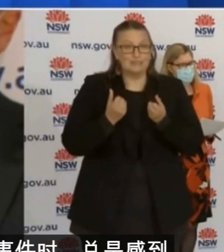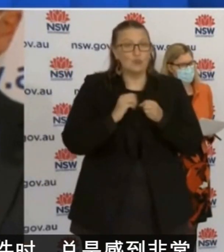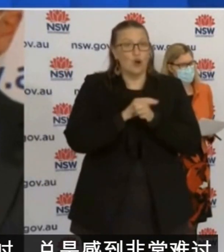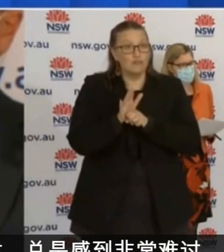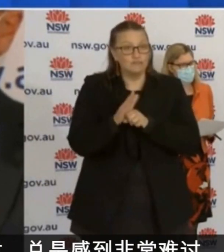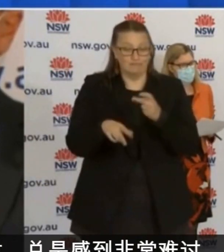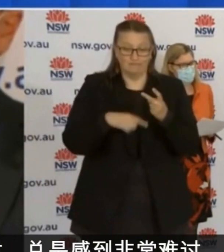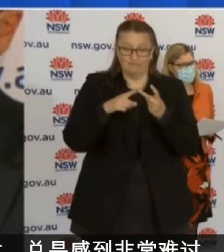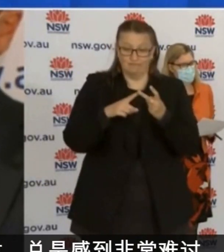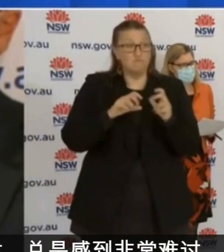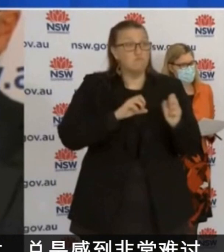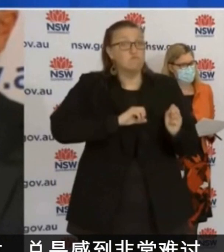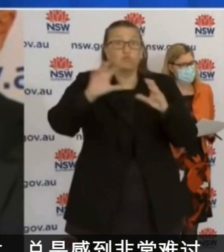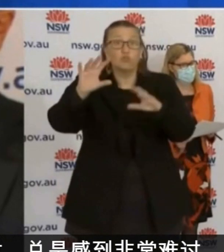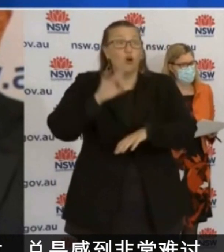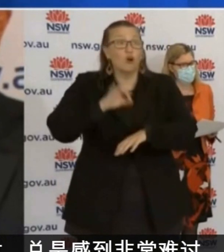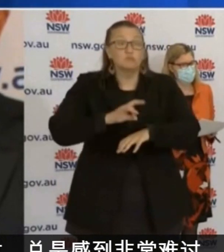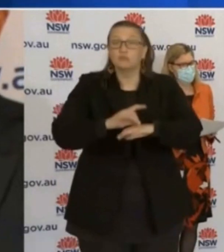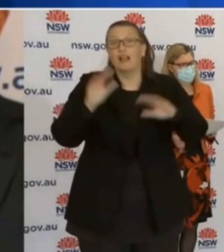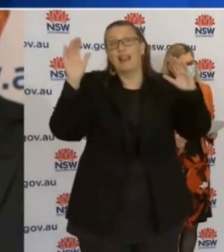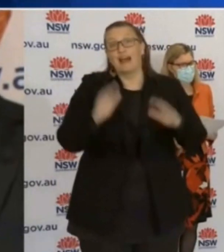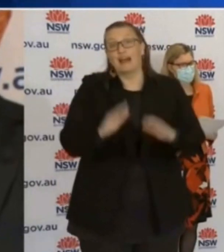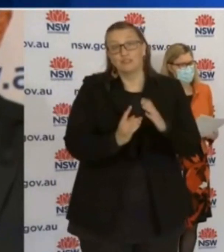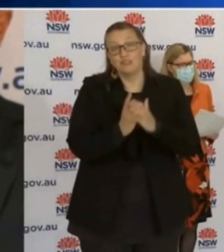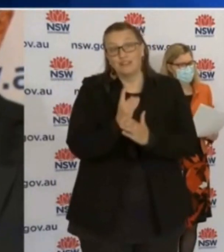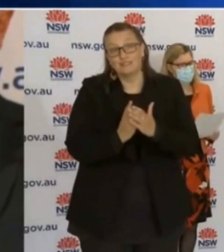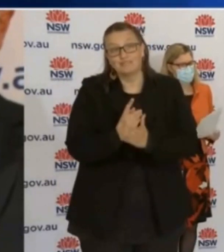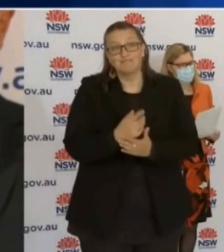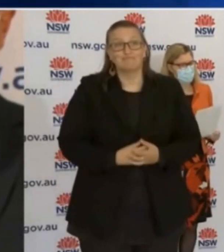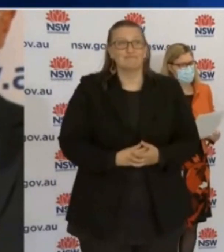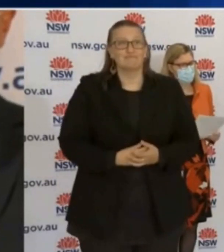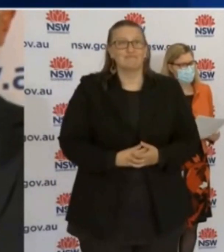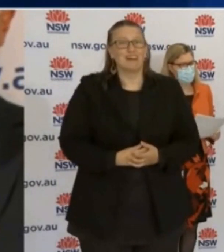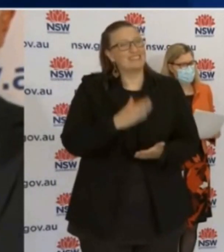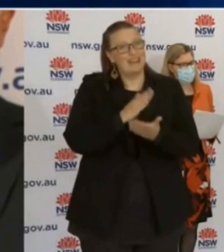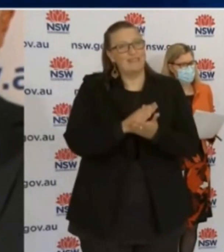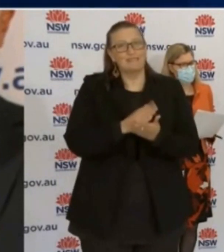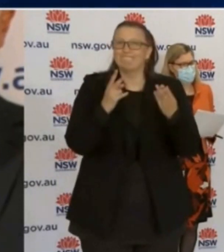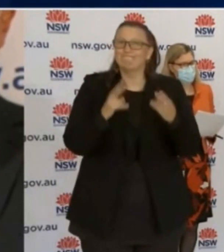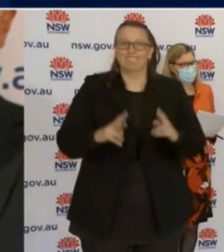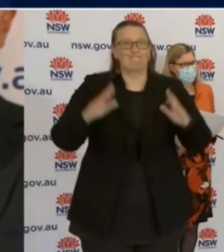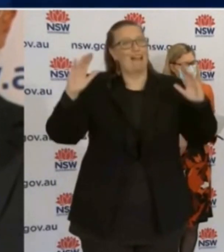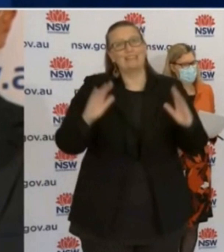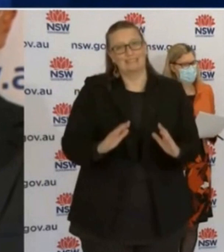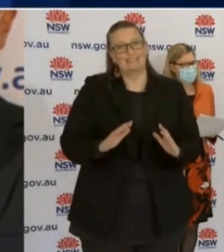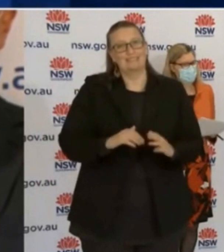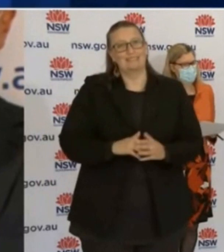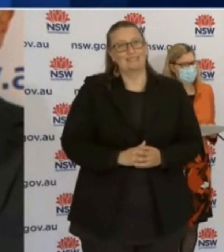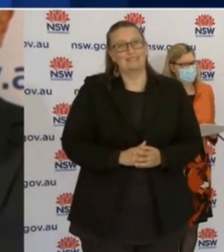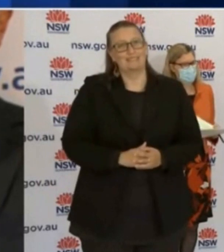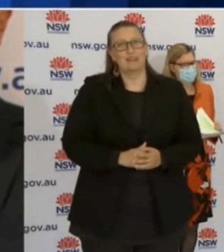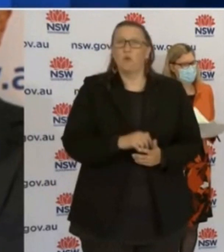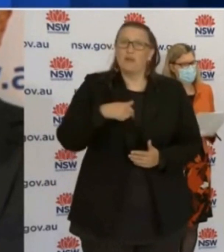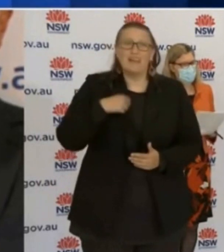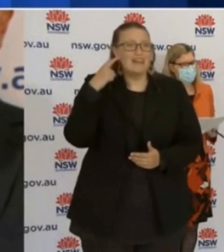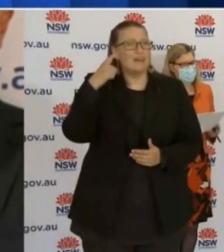when you hear about deaths, especially of elderly people who unfortunately for whatever reason weren't vaccinated, because that is proving to